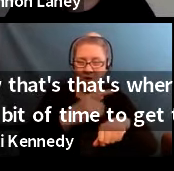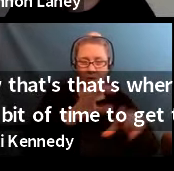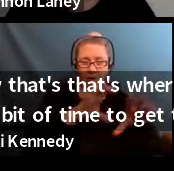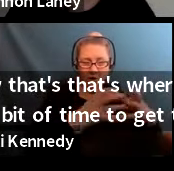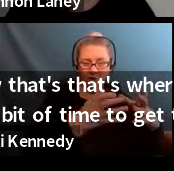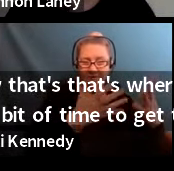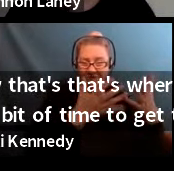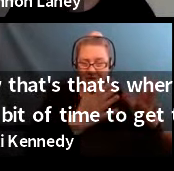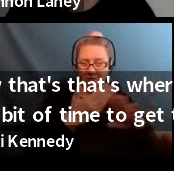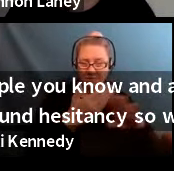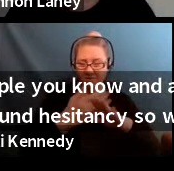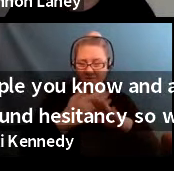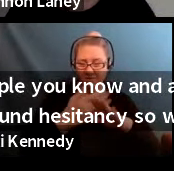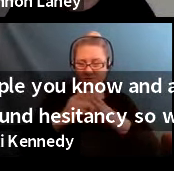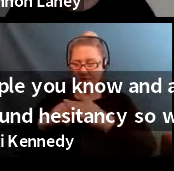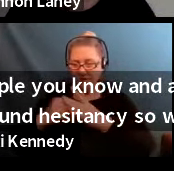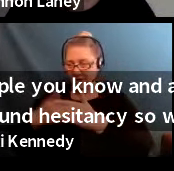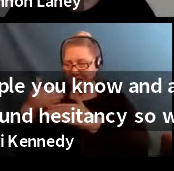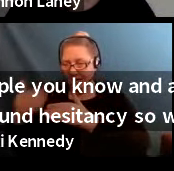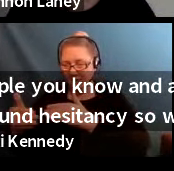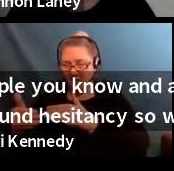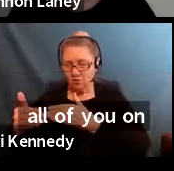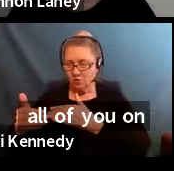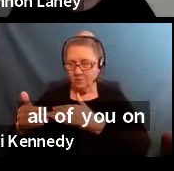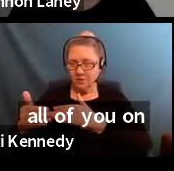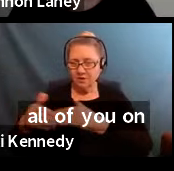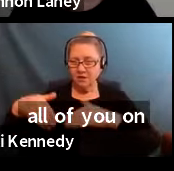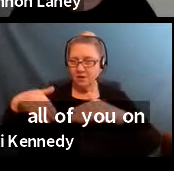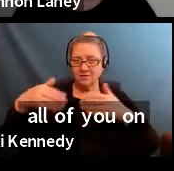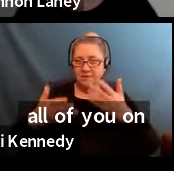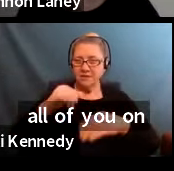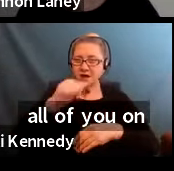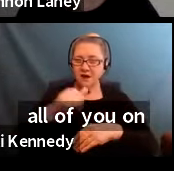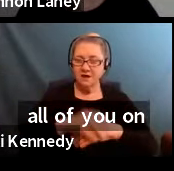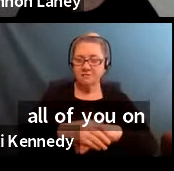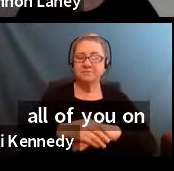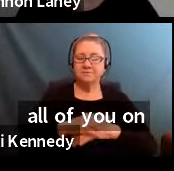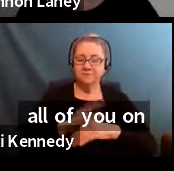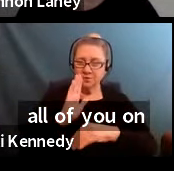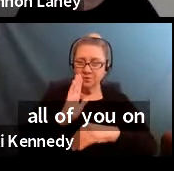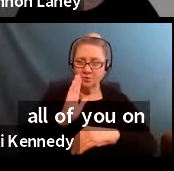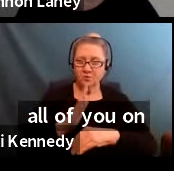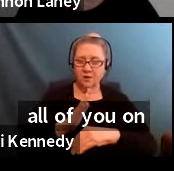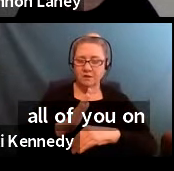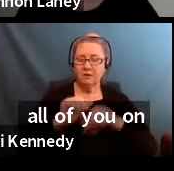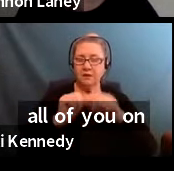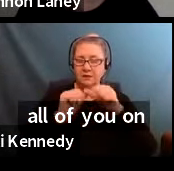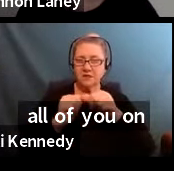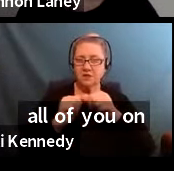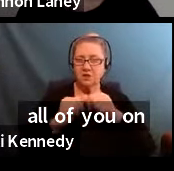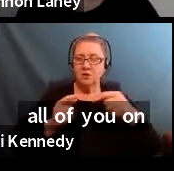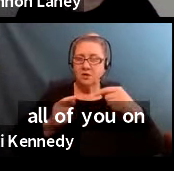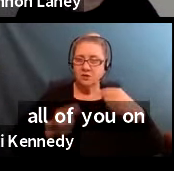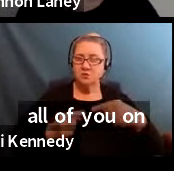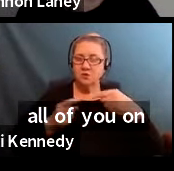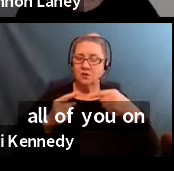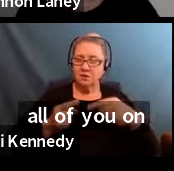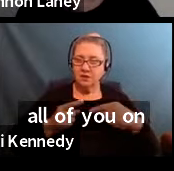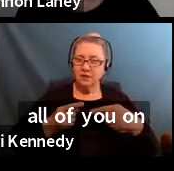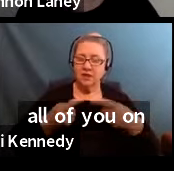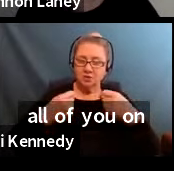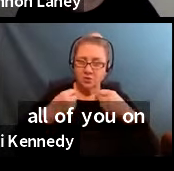to, make a good dent in it. So I think that is what you are seeing. There is some variability, but that is, on the other hand too, I think that's the other direction we're going as far as